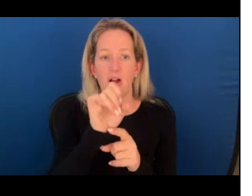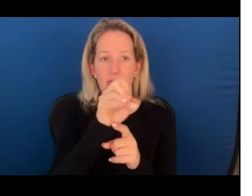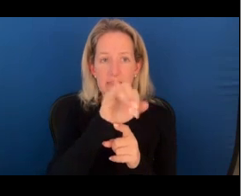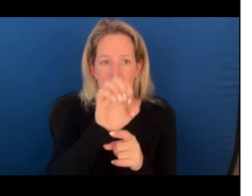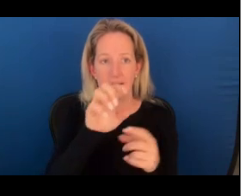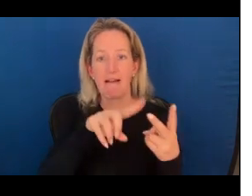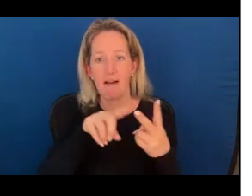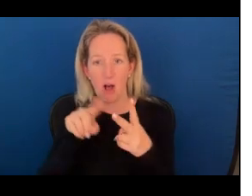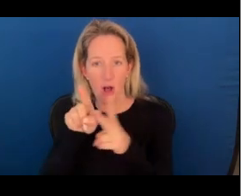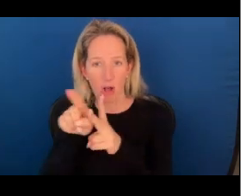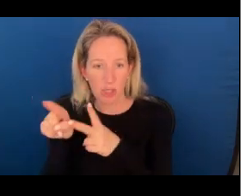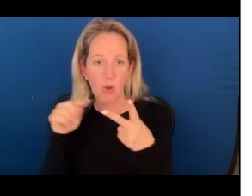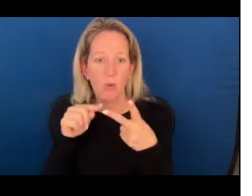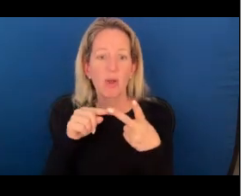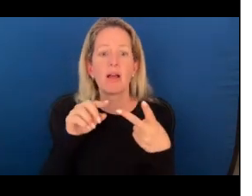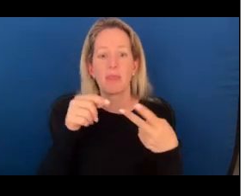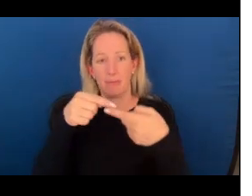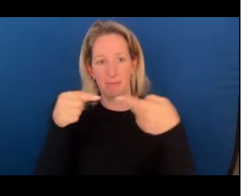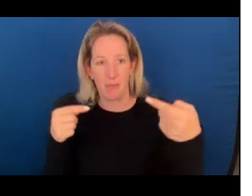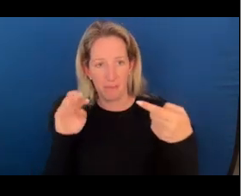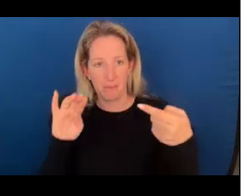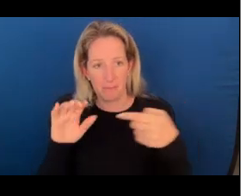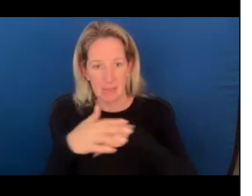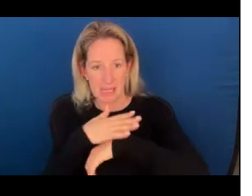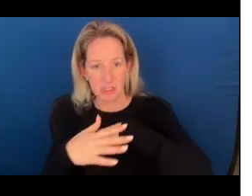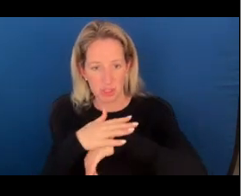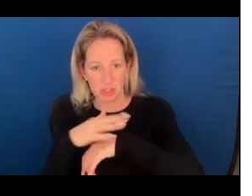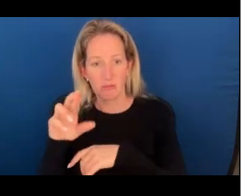to where we're cleaning up has